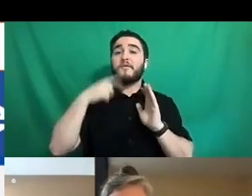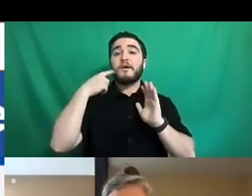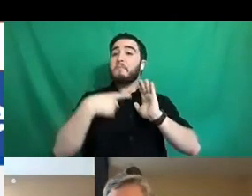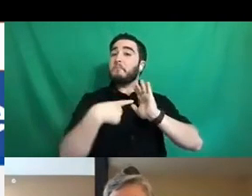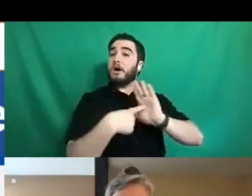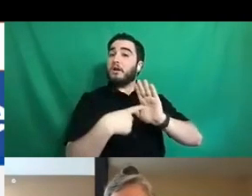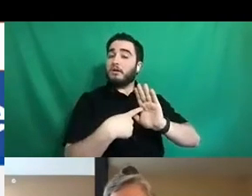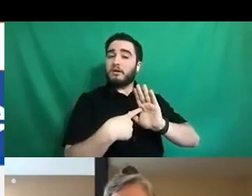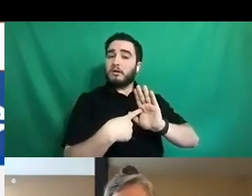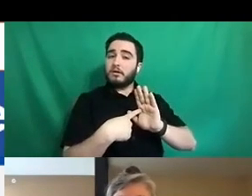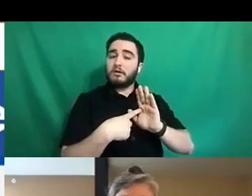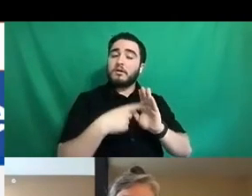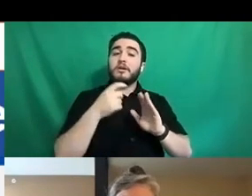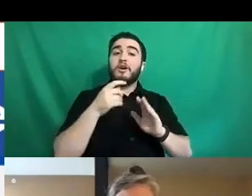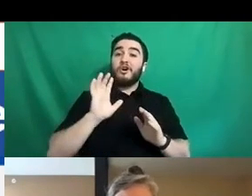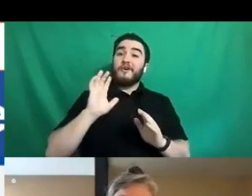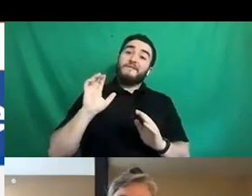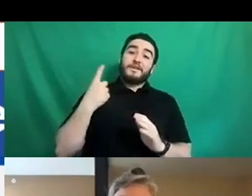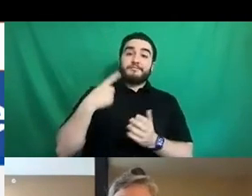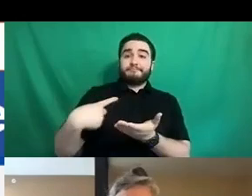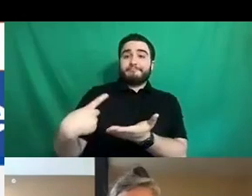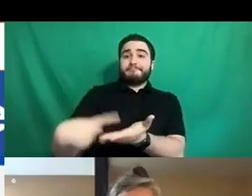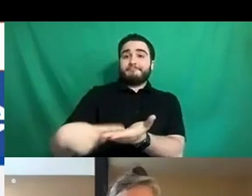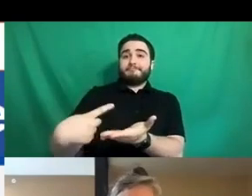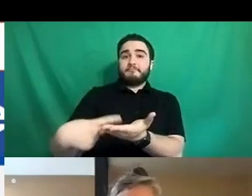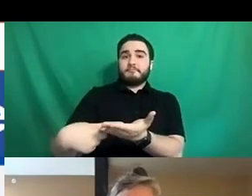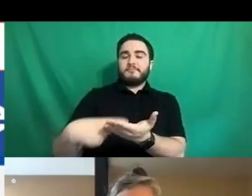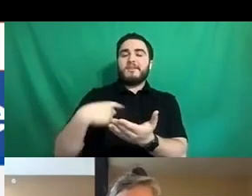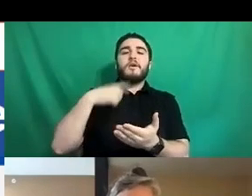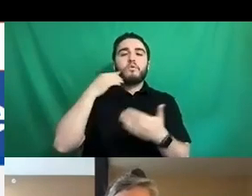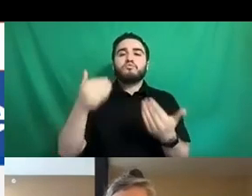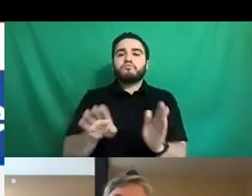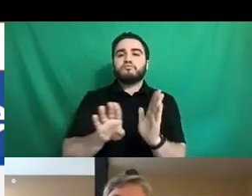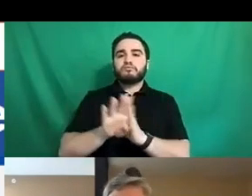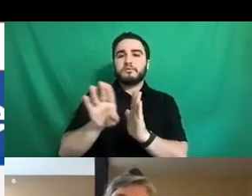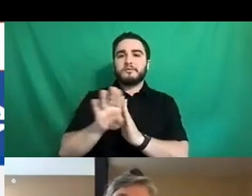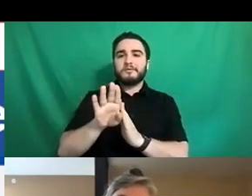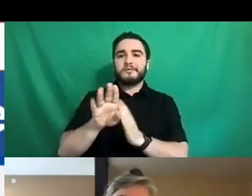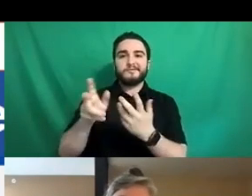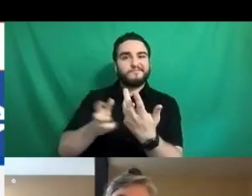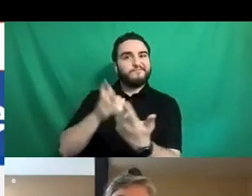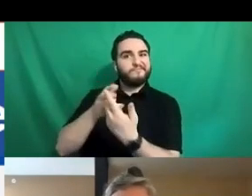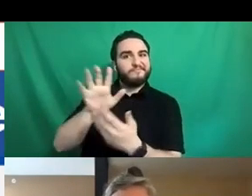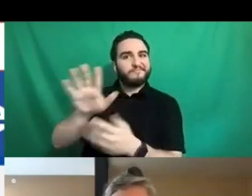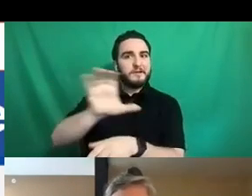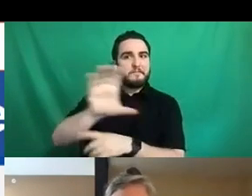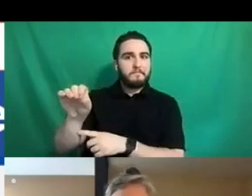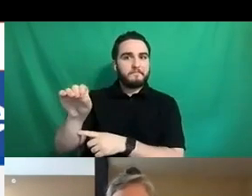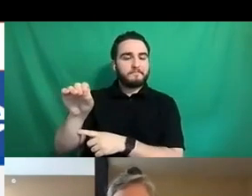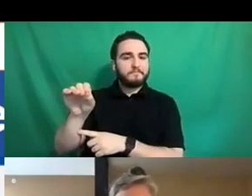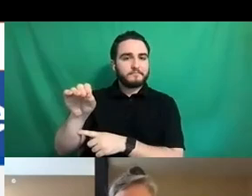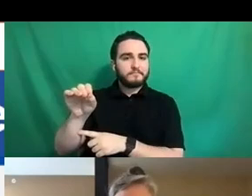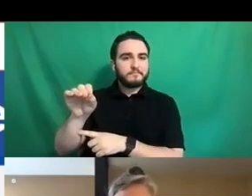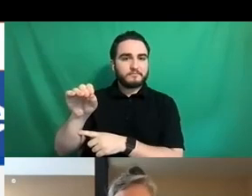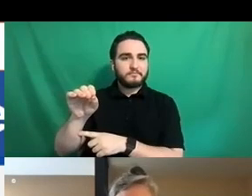like. And in our first conversation, I'll be able to develop a model that is specific to their company. So you want to